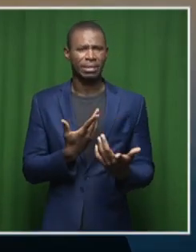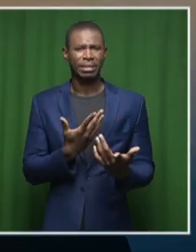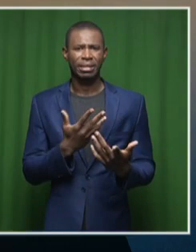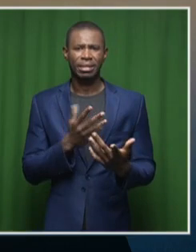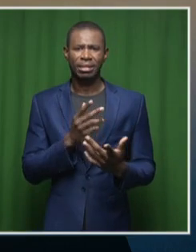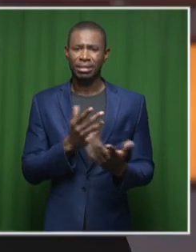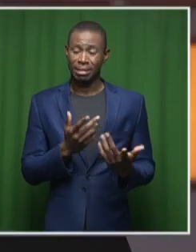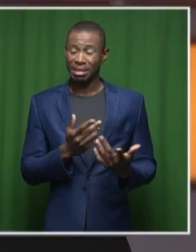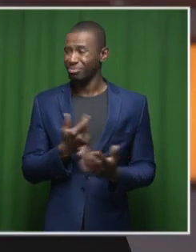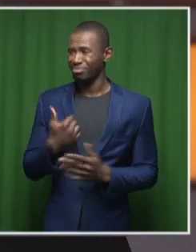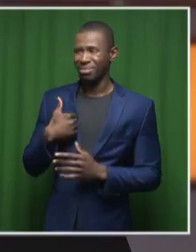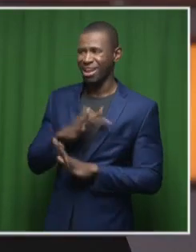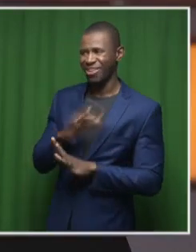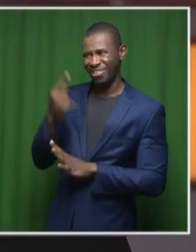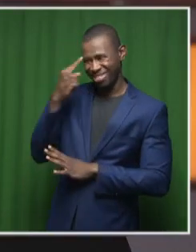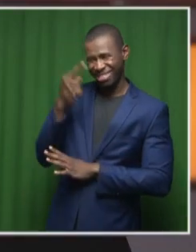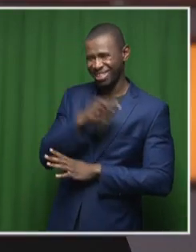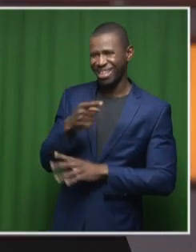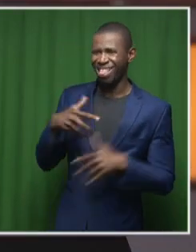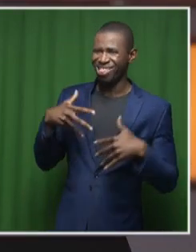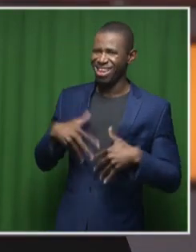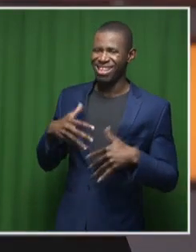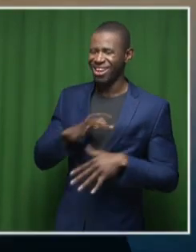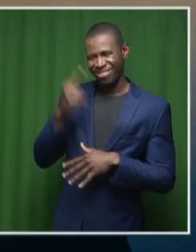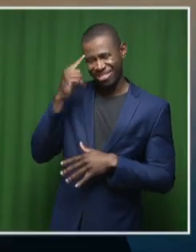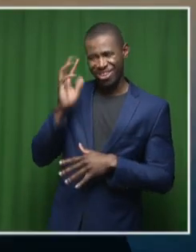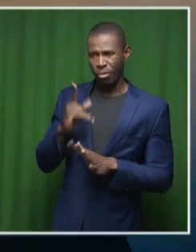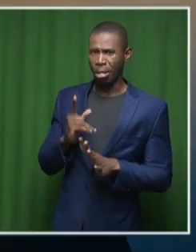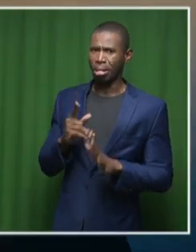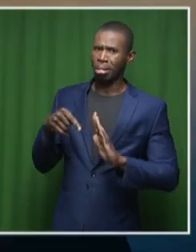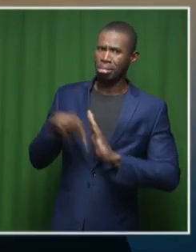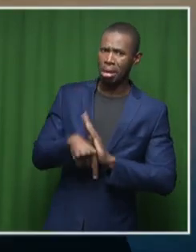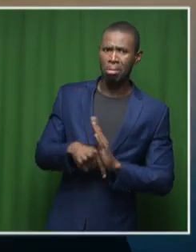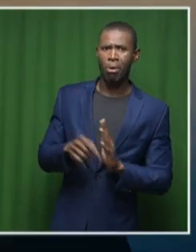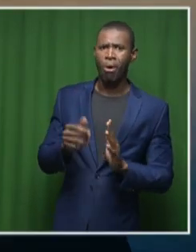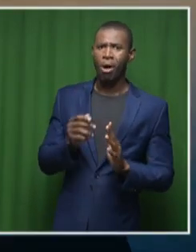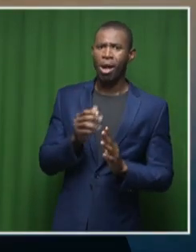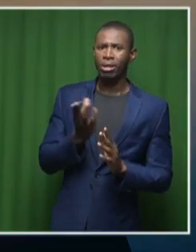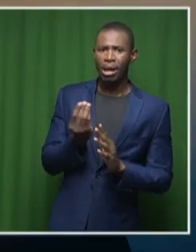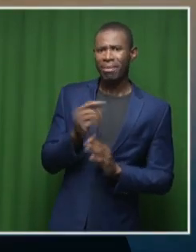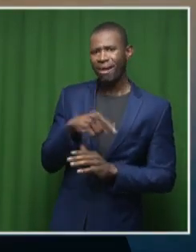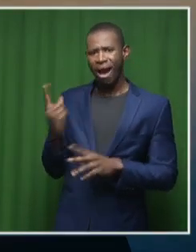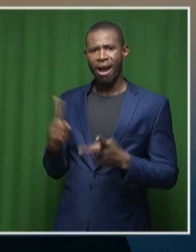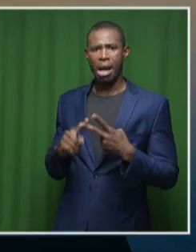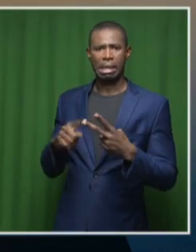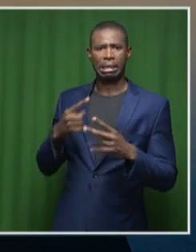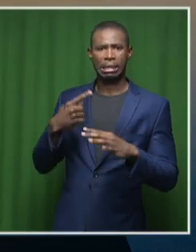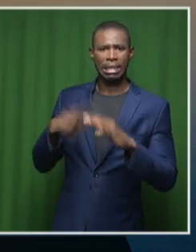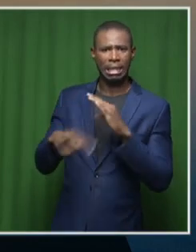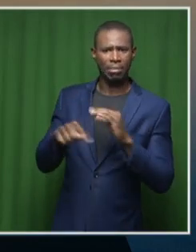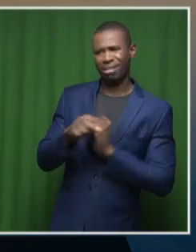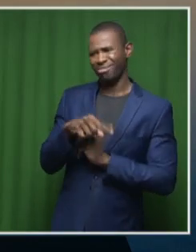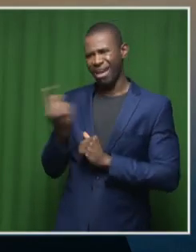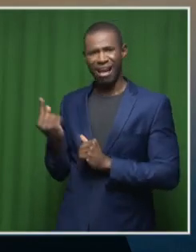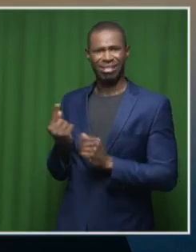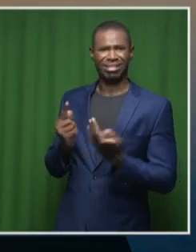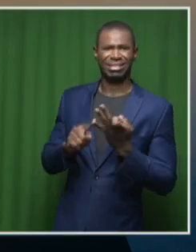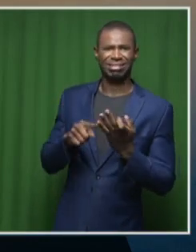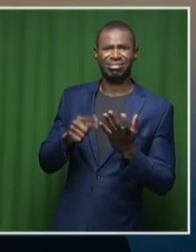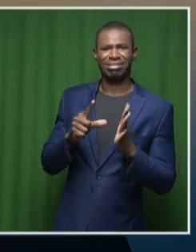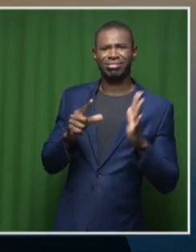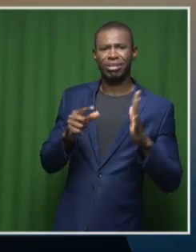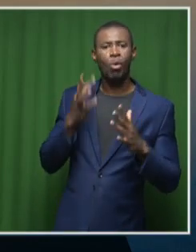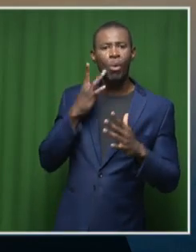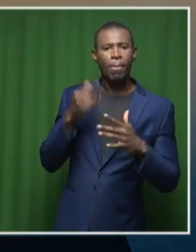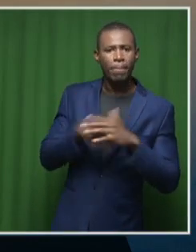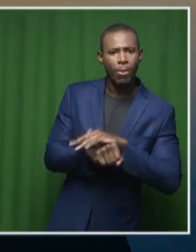And I don't think they'd go that far. Yeah, well, so the whole purpose of this is to make sure that, number one, parents are informed about these tools.